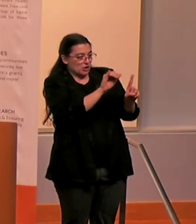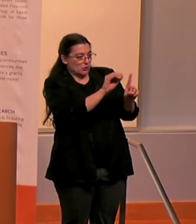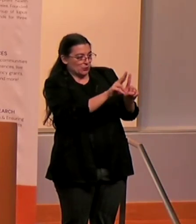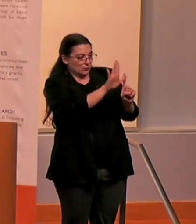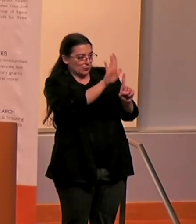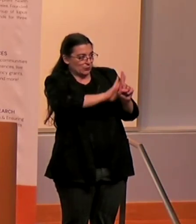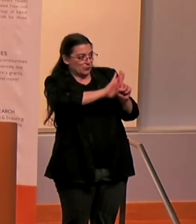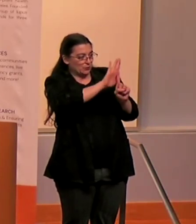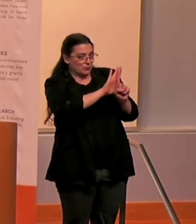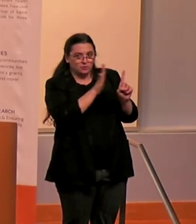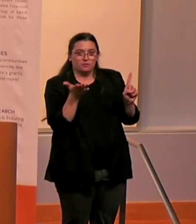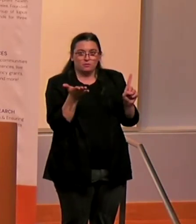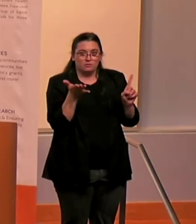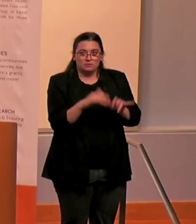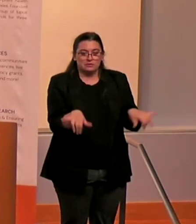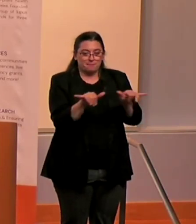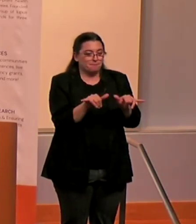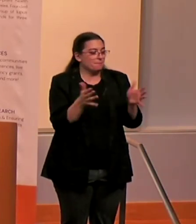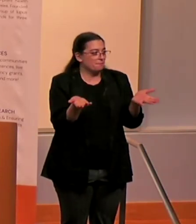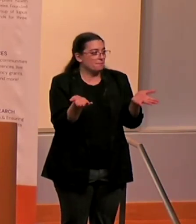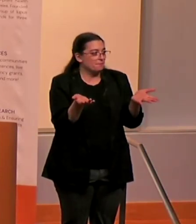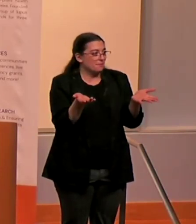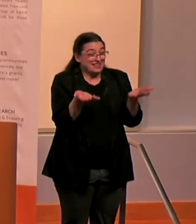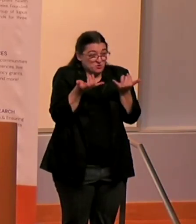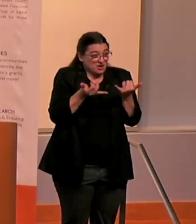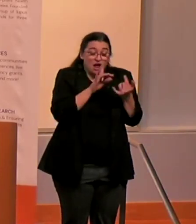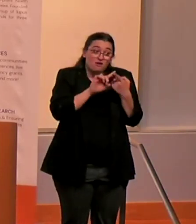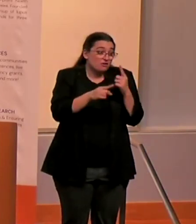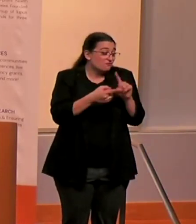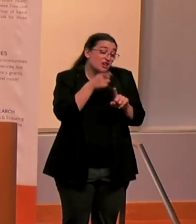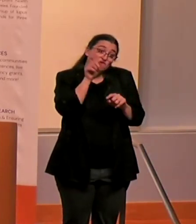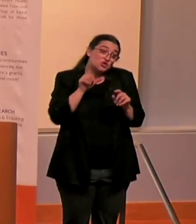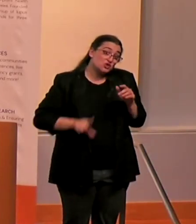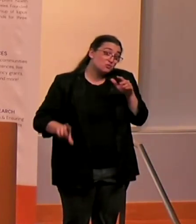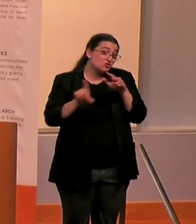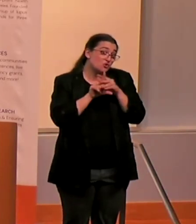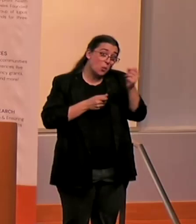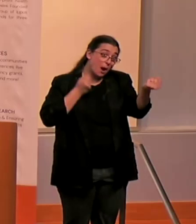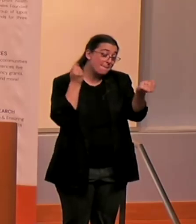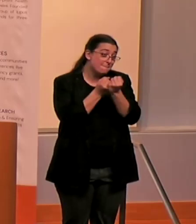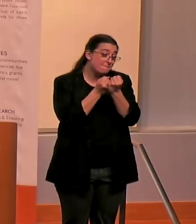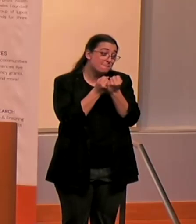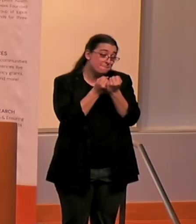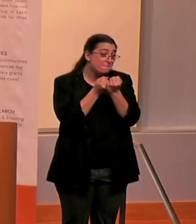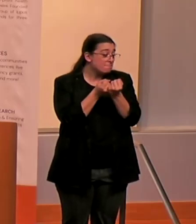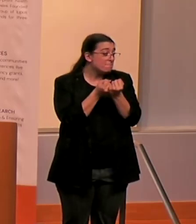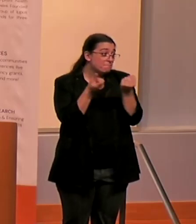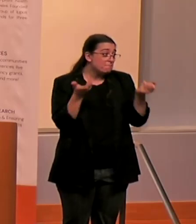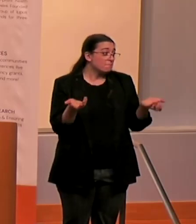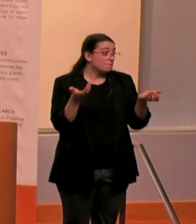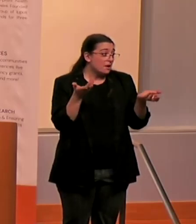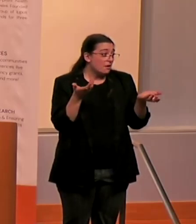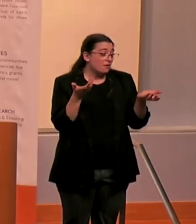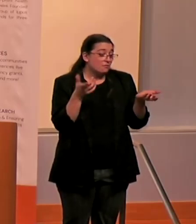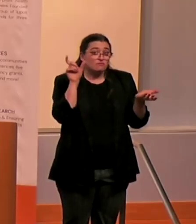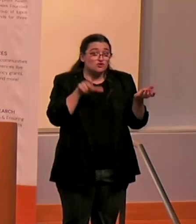is like the part where your friends are supposed to show up, right? This is where they show up and they're like, we're here